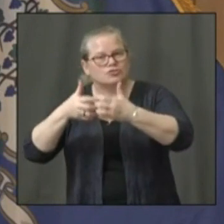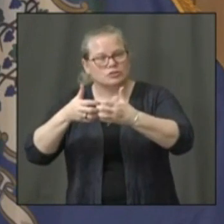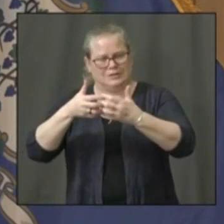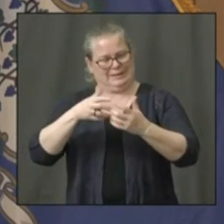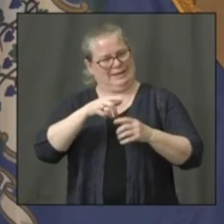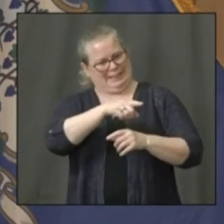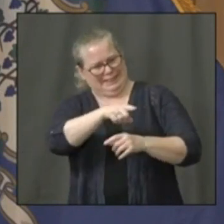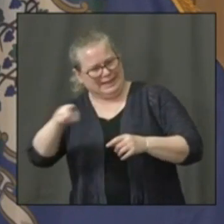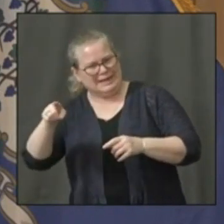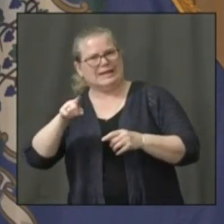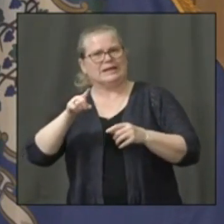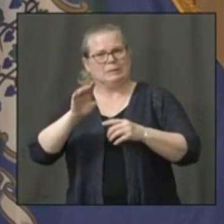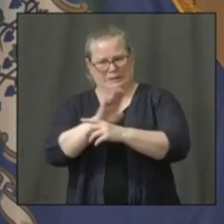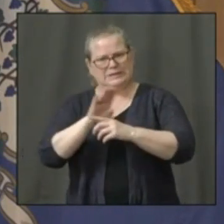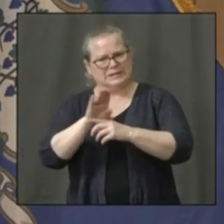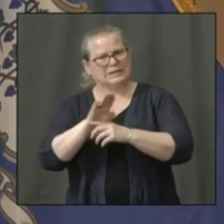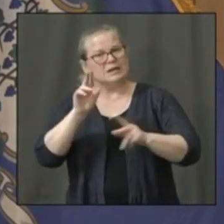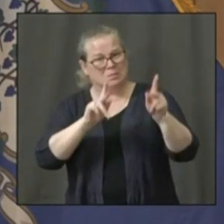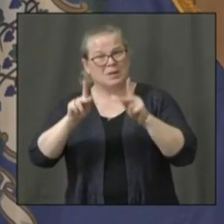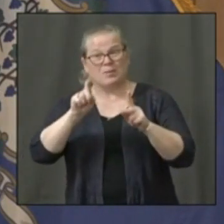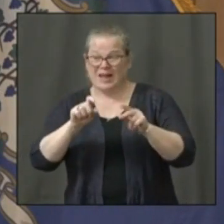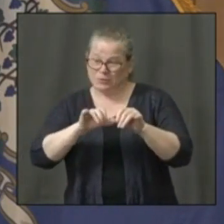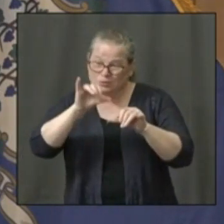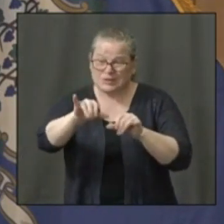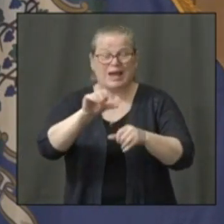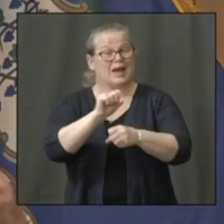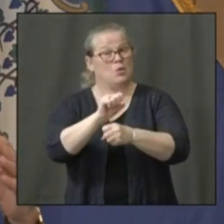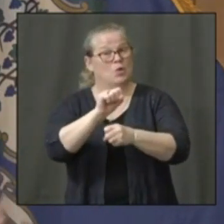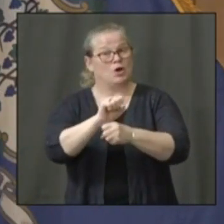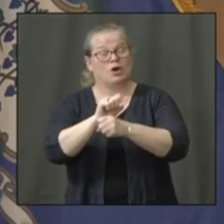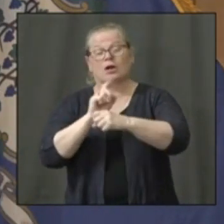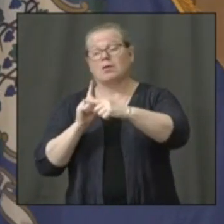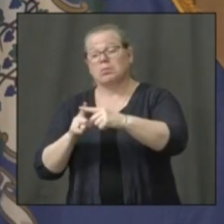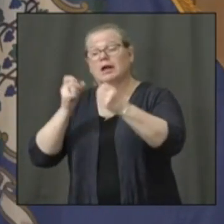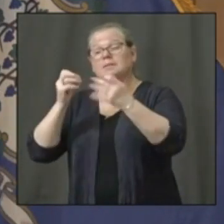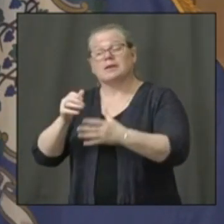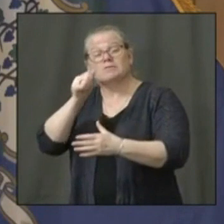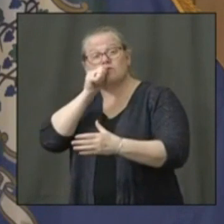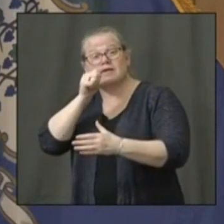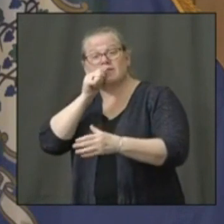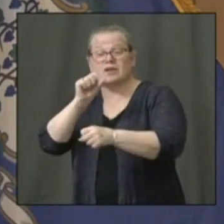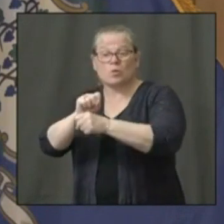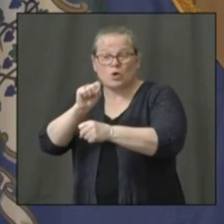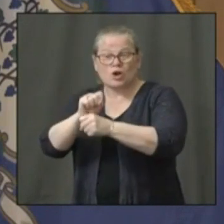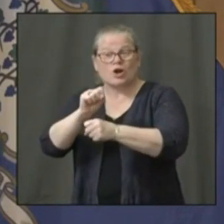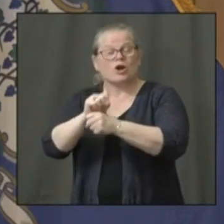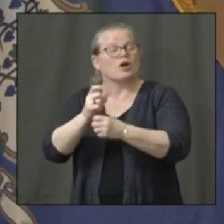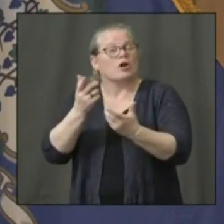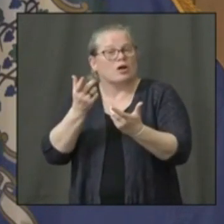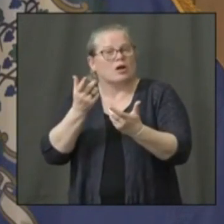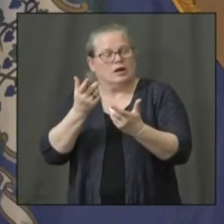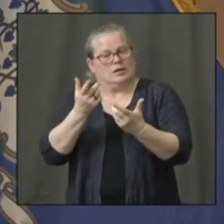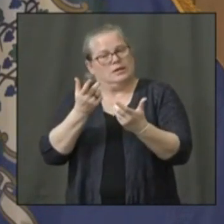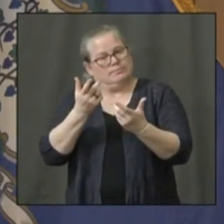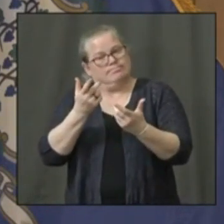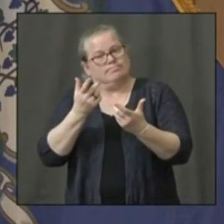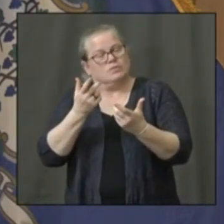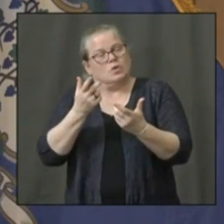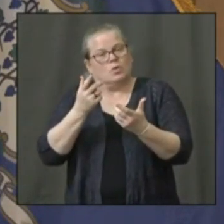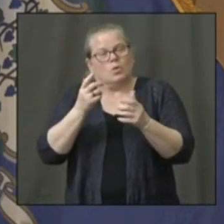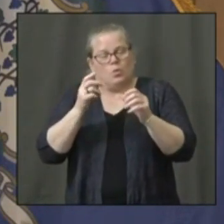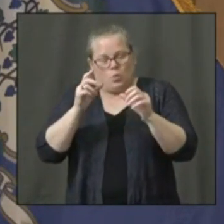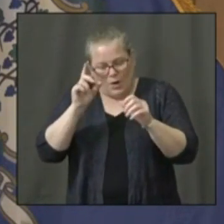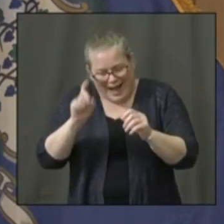have to keep people there, not to mention the private manufacturing, many of them in the supply chain. That said, we're only going to do that